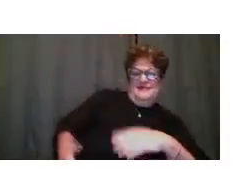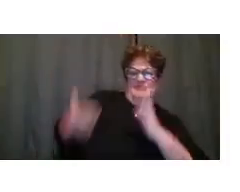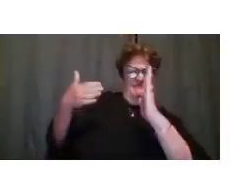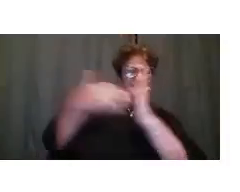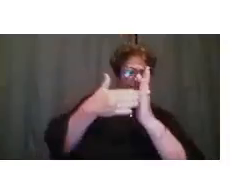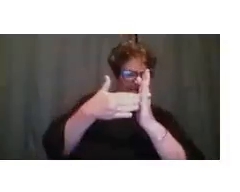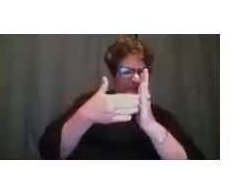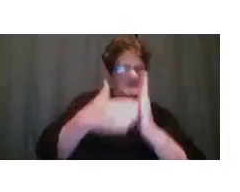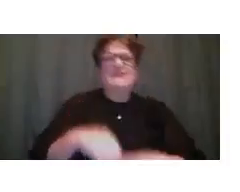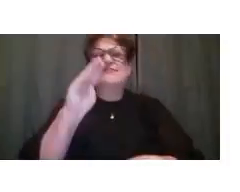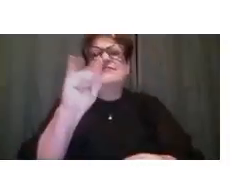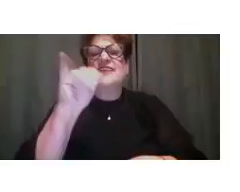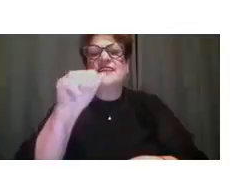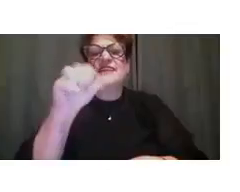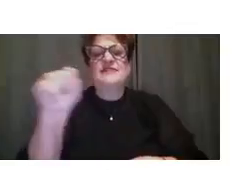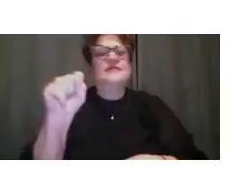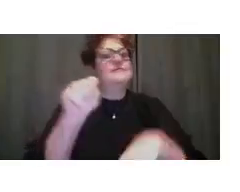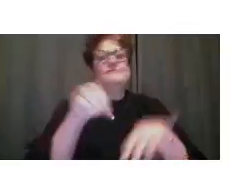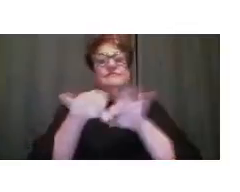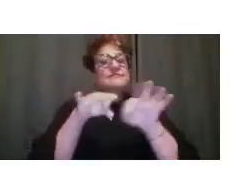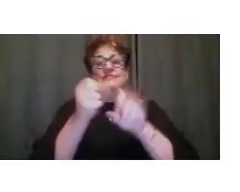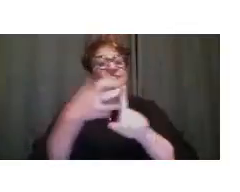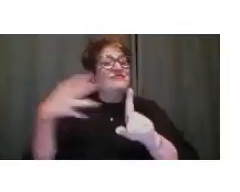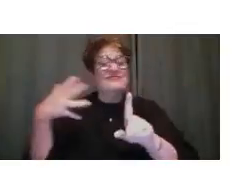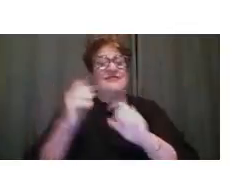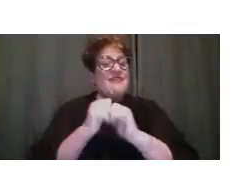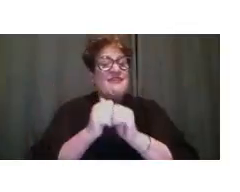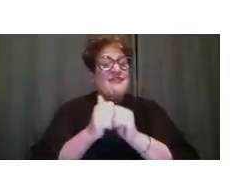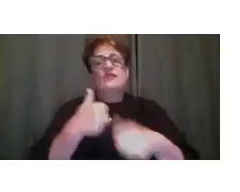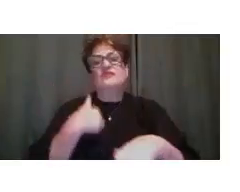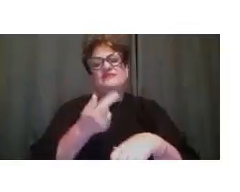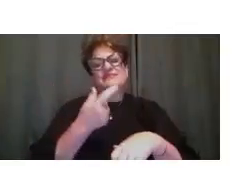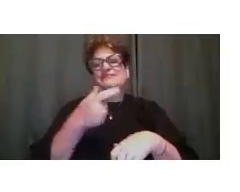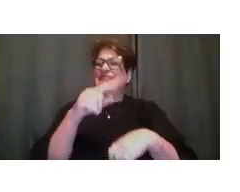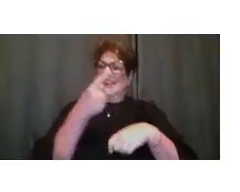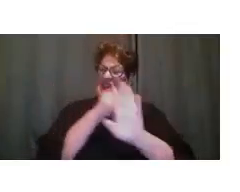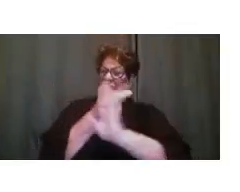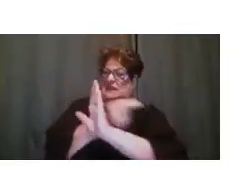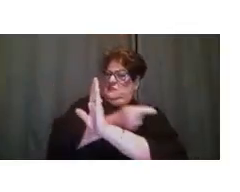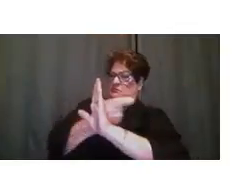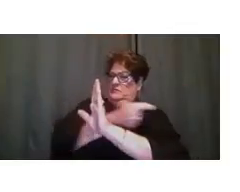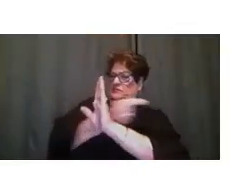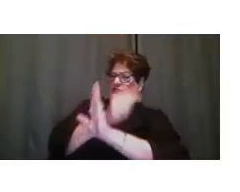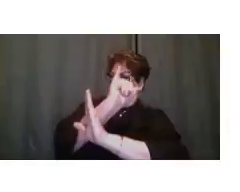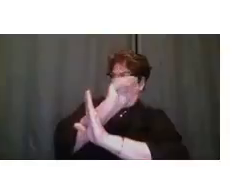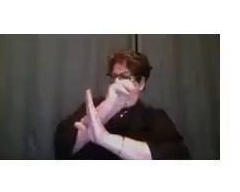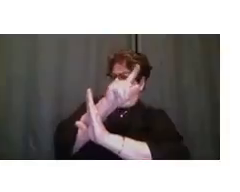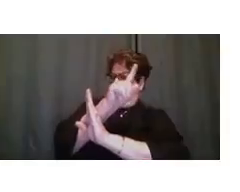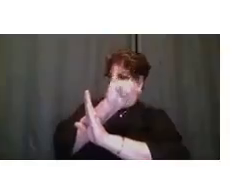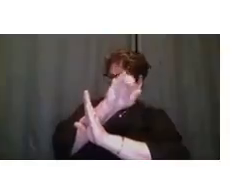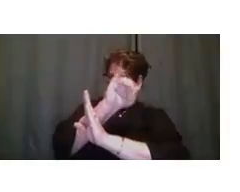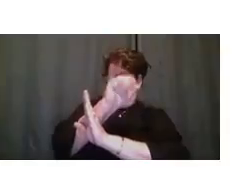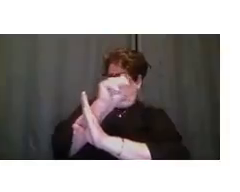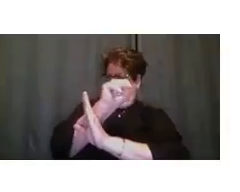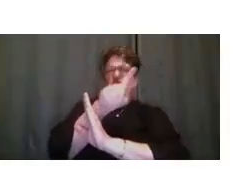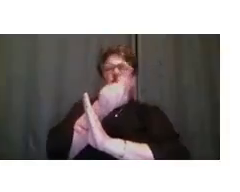The easiest way I know to explain unconscious bias, also known as implicit bias, as you can see here, is to differentiate